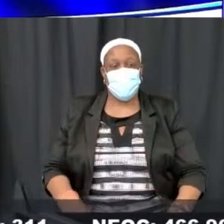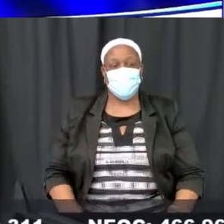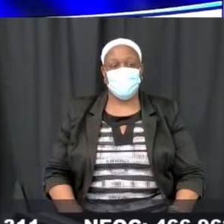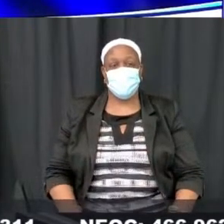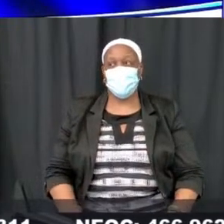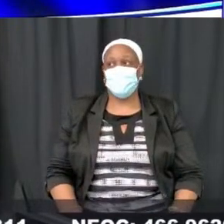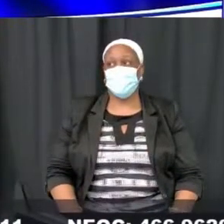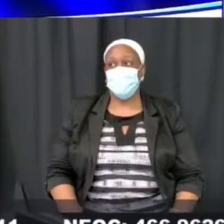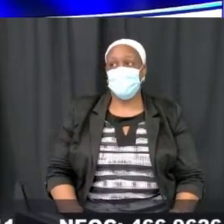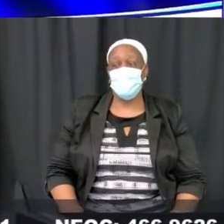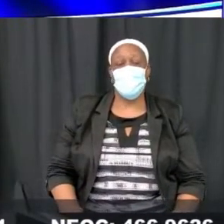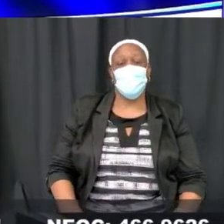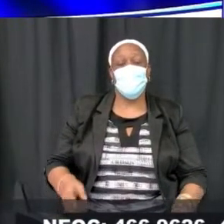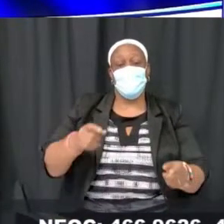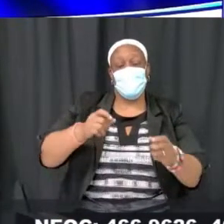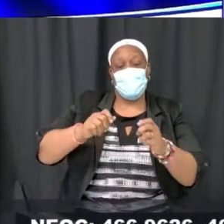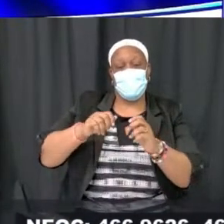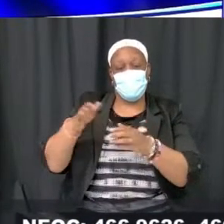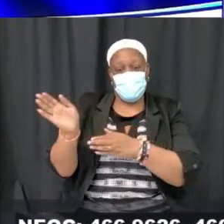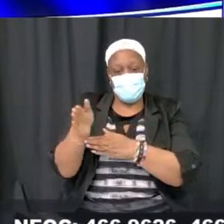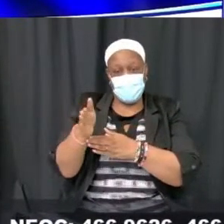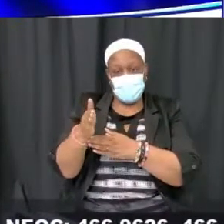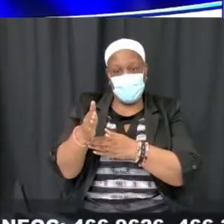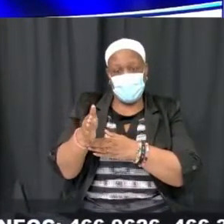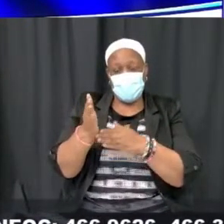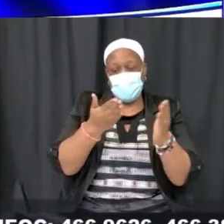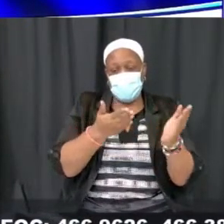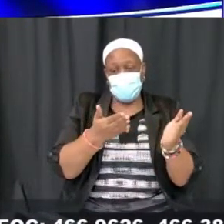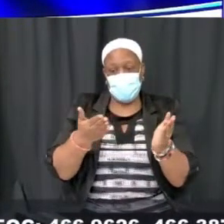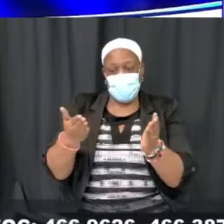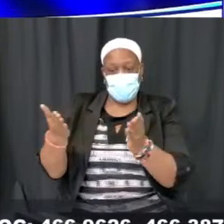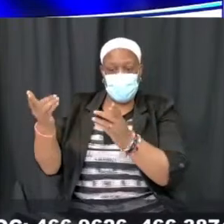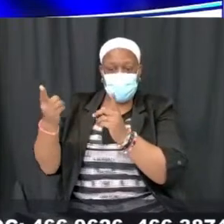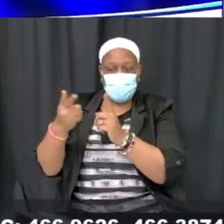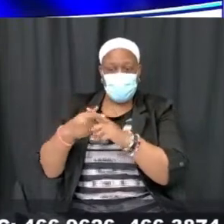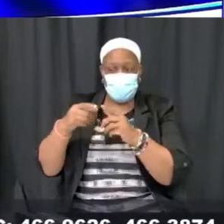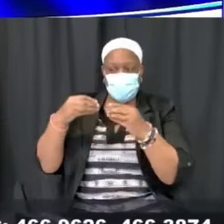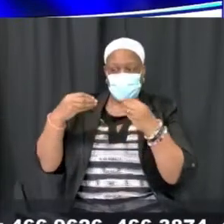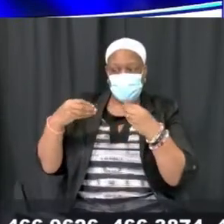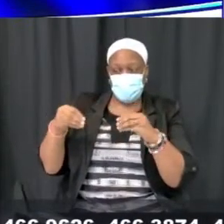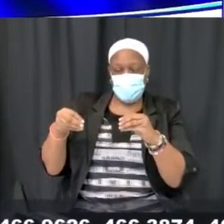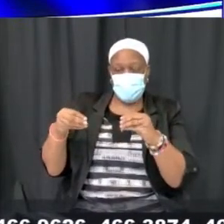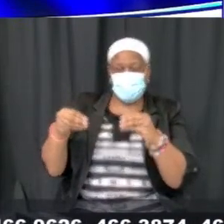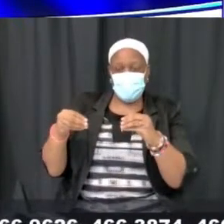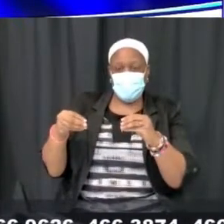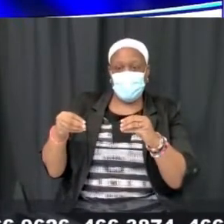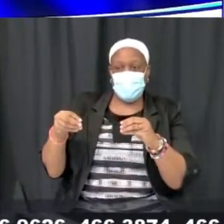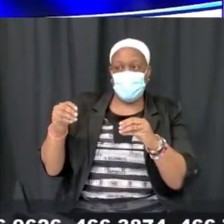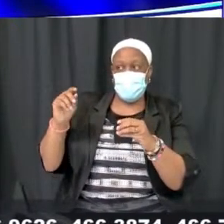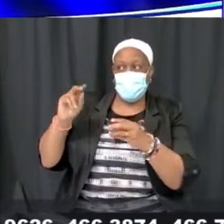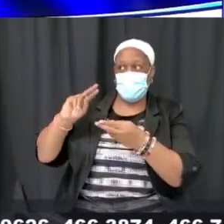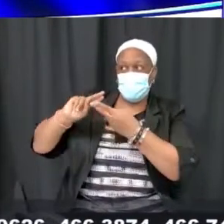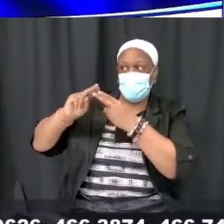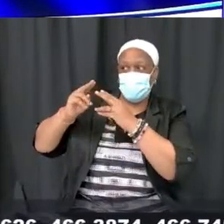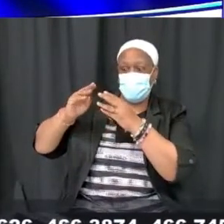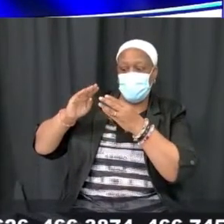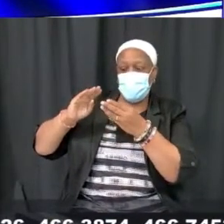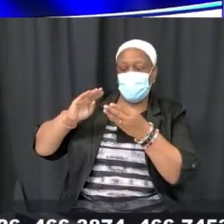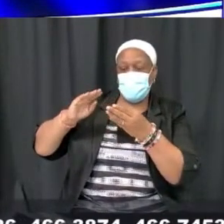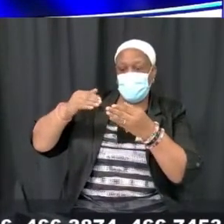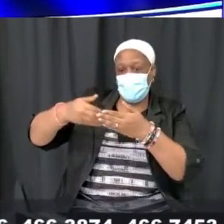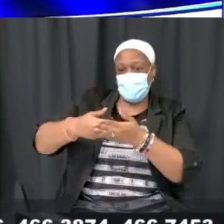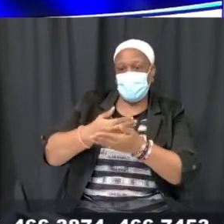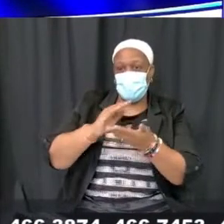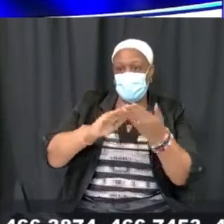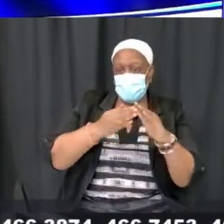The fishes caught should be taken to the Bass Stay Fisheries or the Bass Stay Fisheries Complex or the Nevis